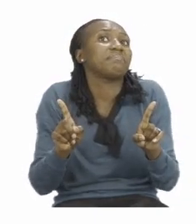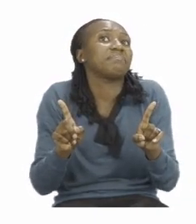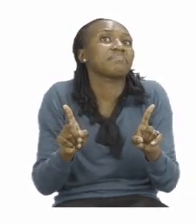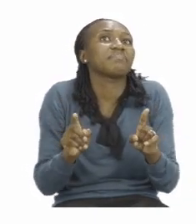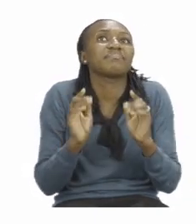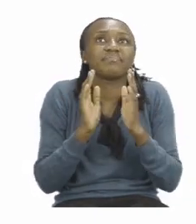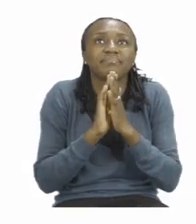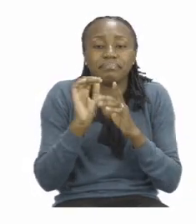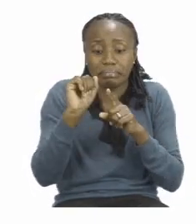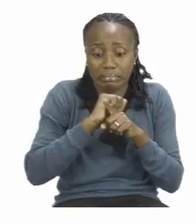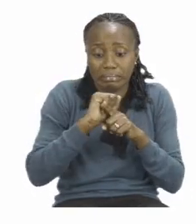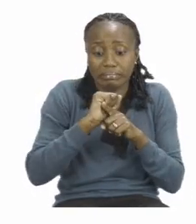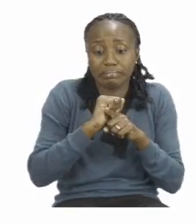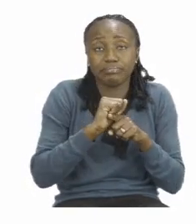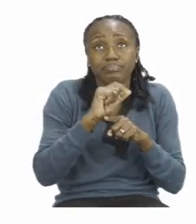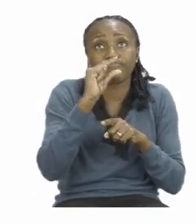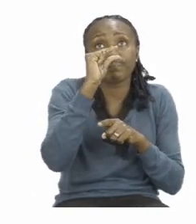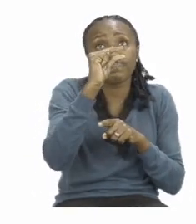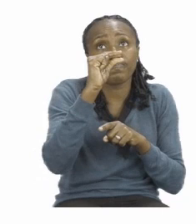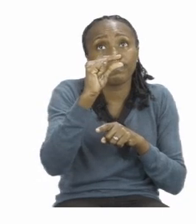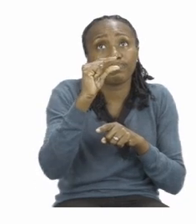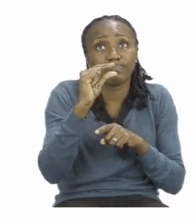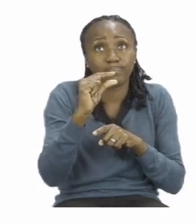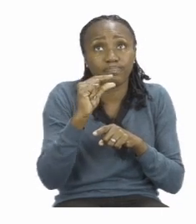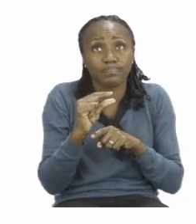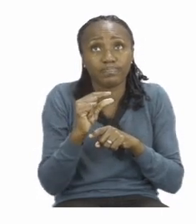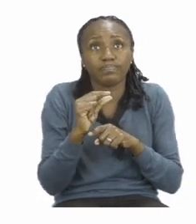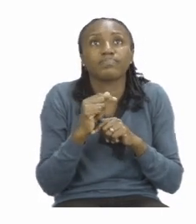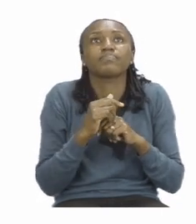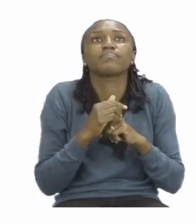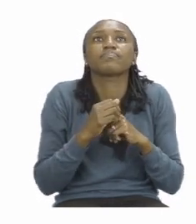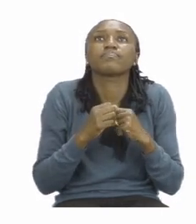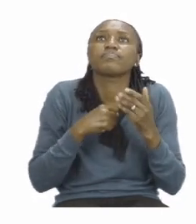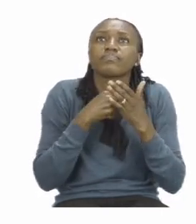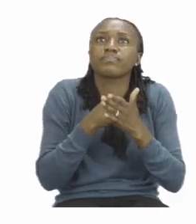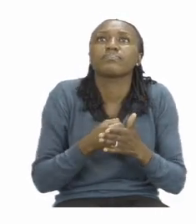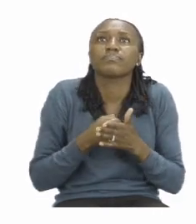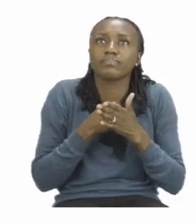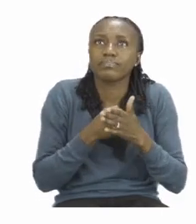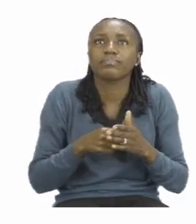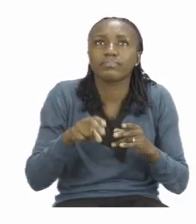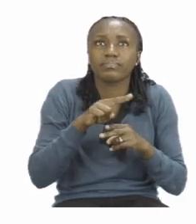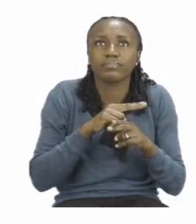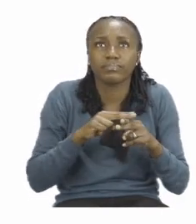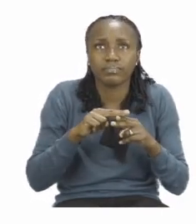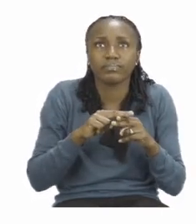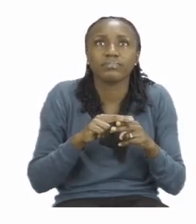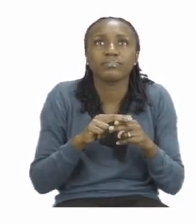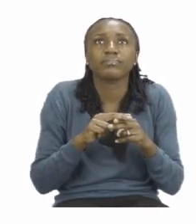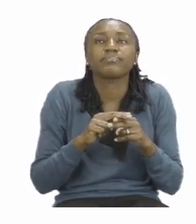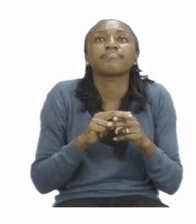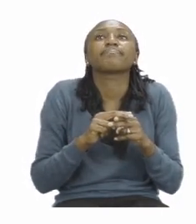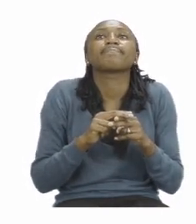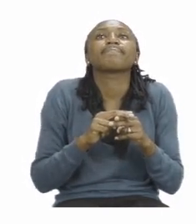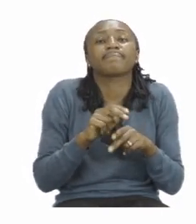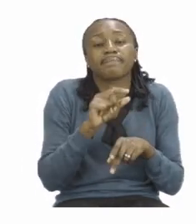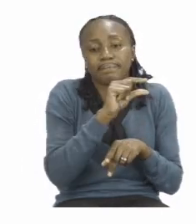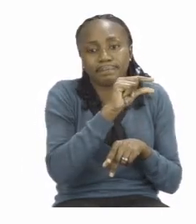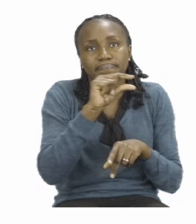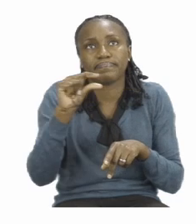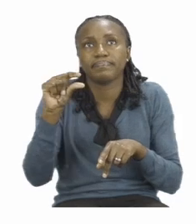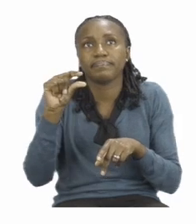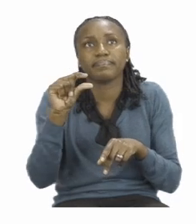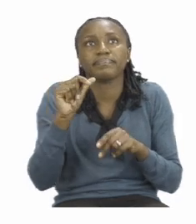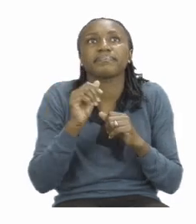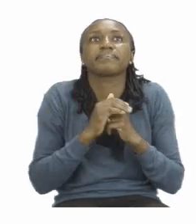practice your new vocabulary words and try and use them in sentences this week. Let's now move on to filling in the